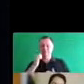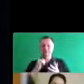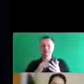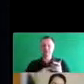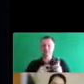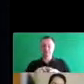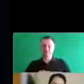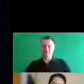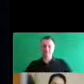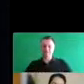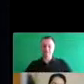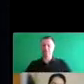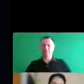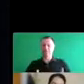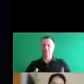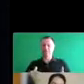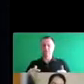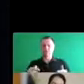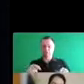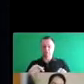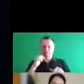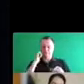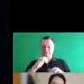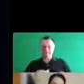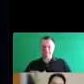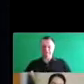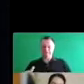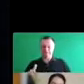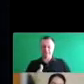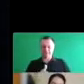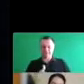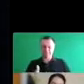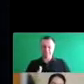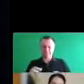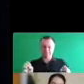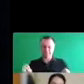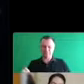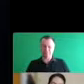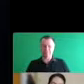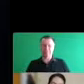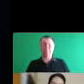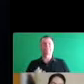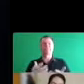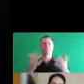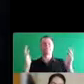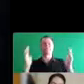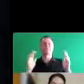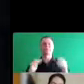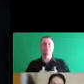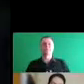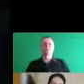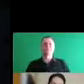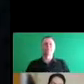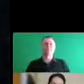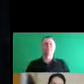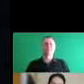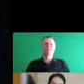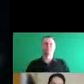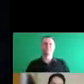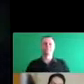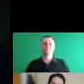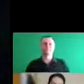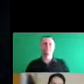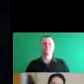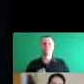magic is there, you know, it's all around if you're willing to see it. There's no real, besides the kind of changing of